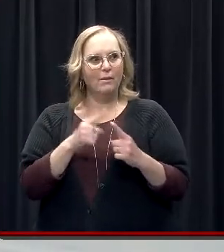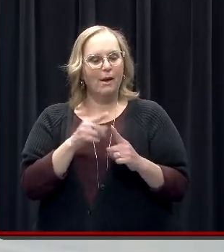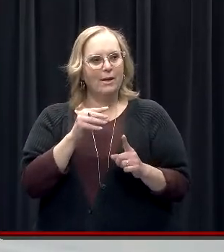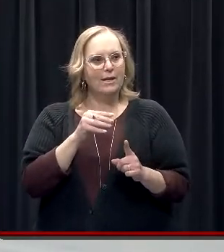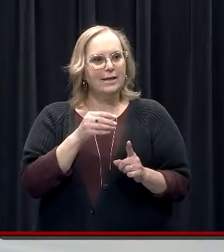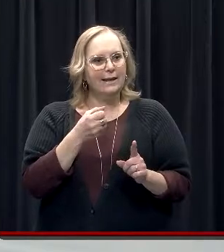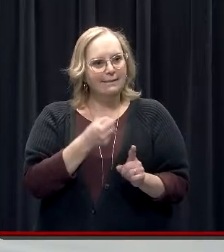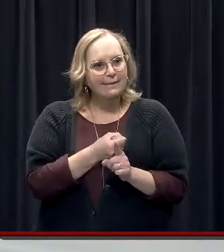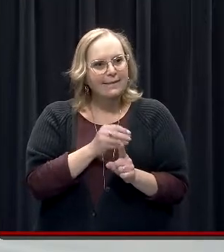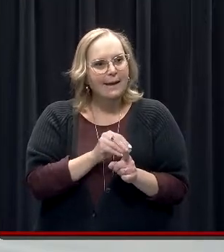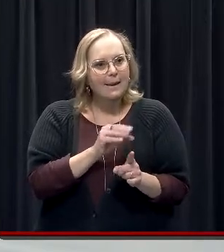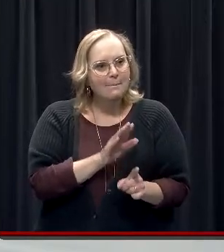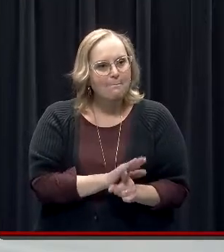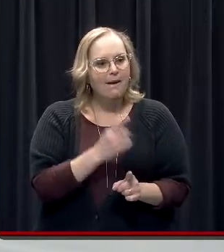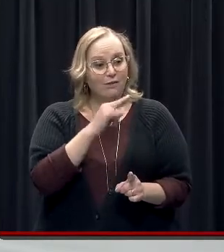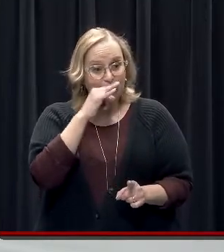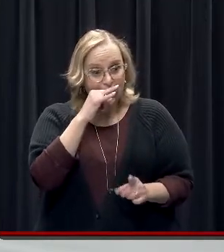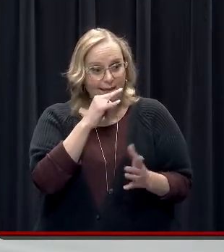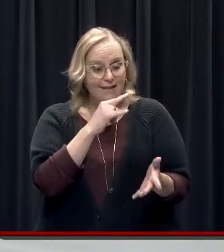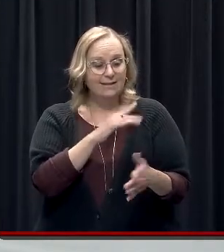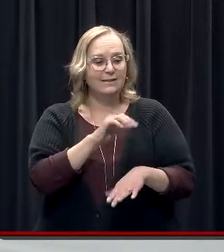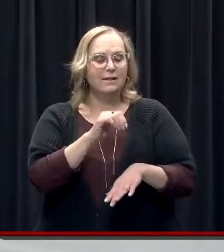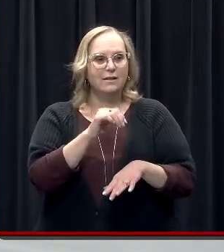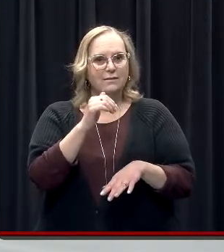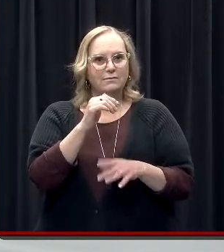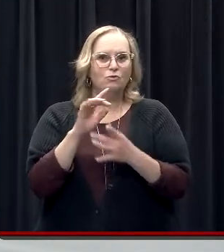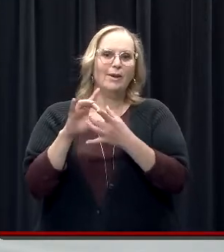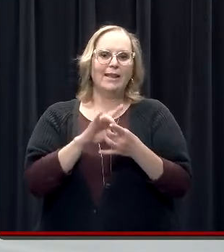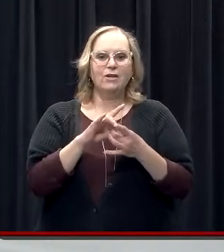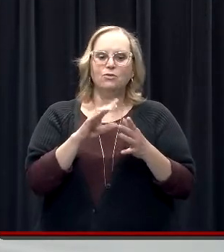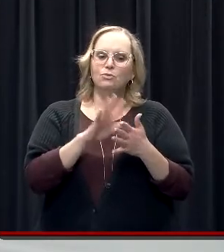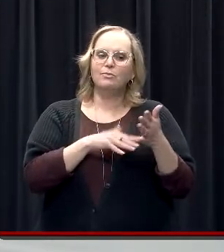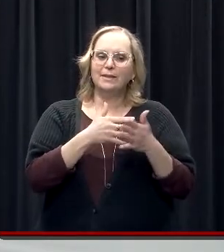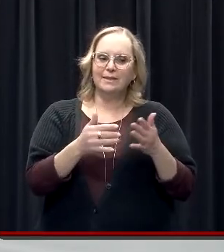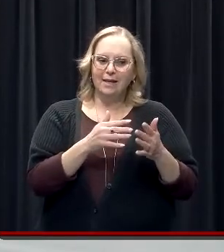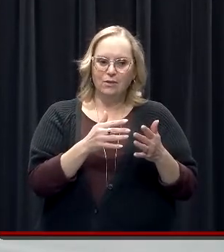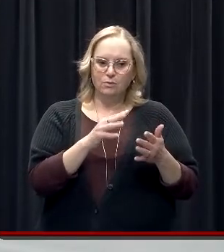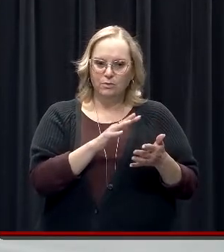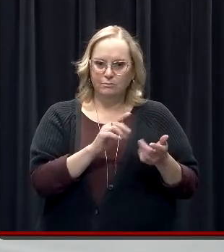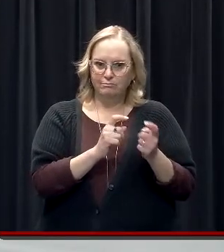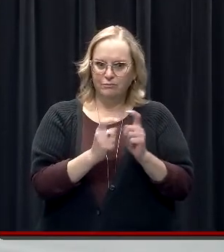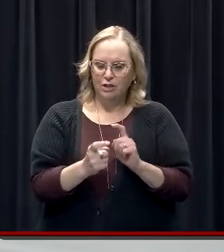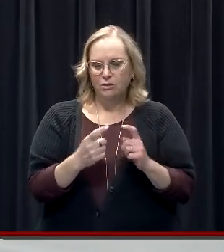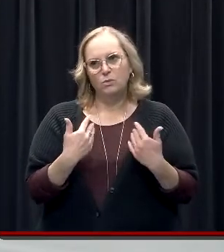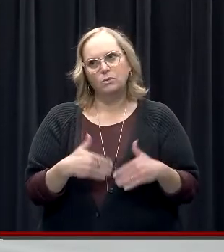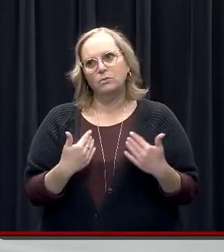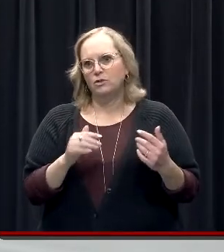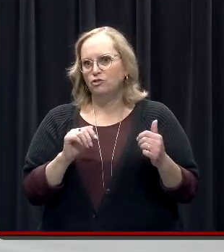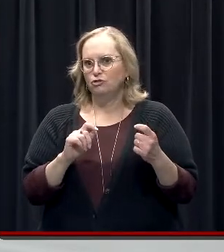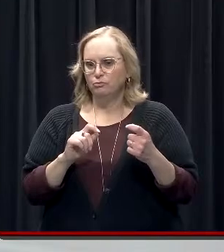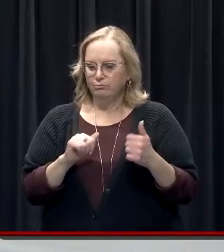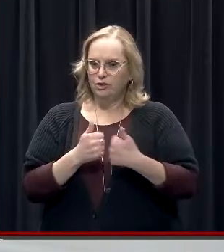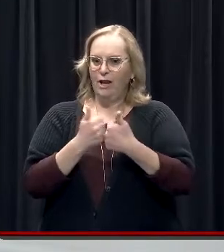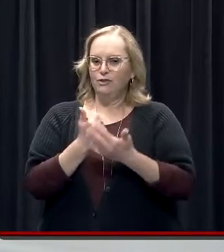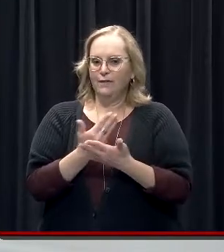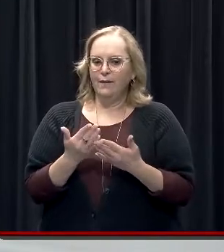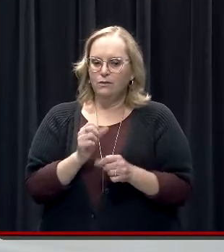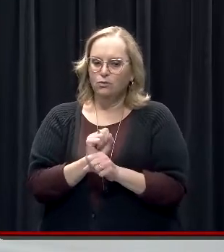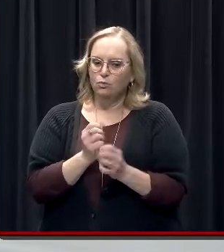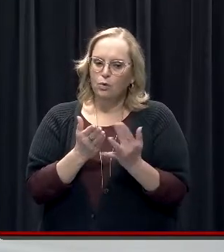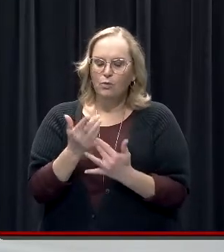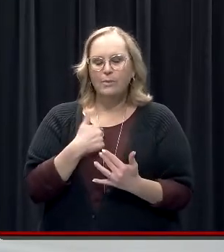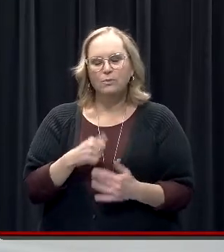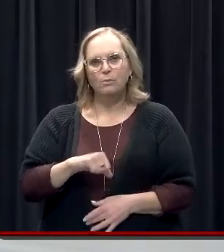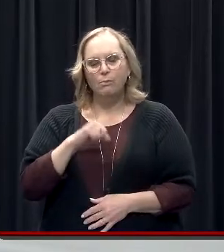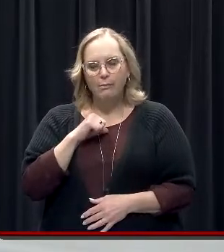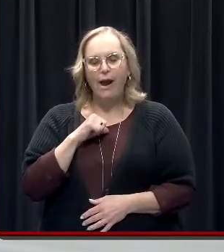based on the schedule changes, which was a very, very challenging thing to work through. I'm just proud to be part of this group and